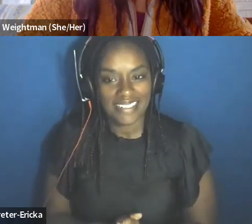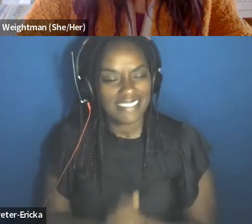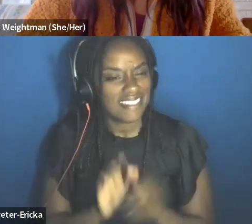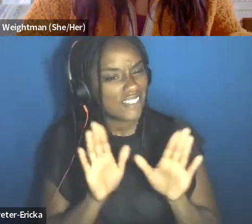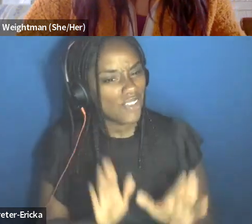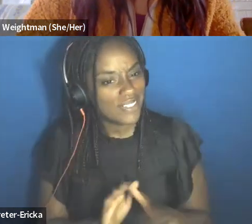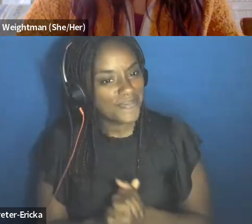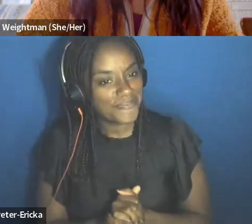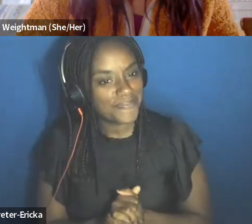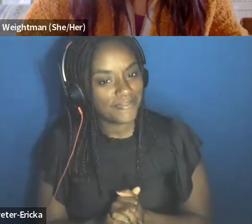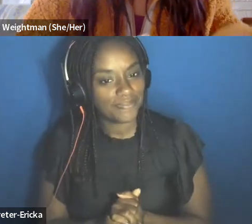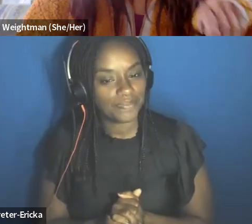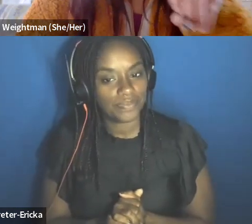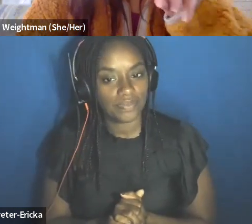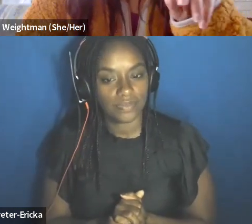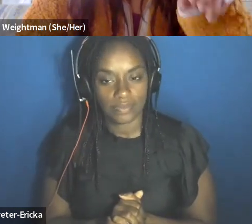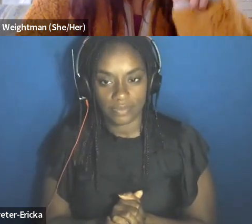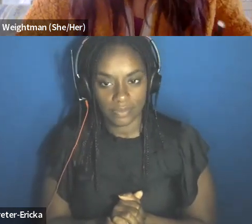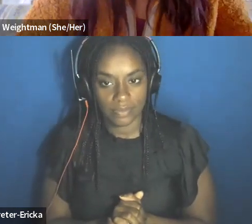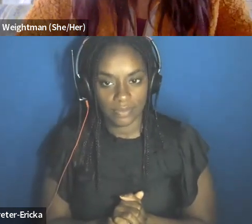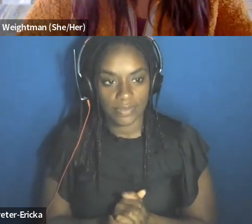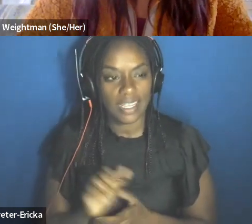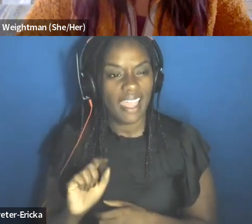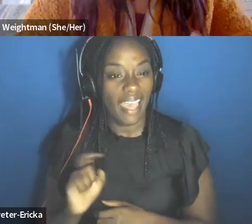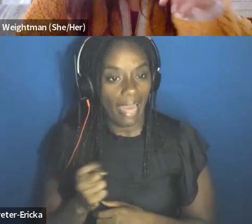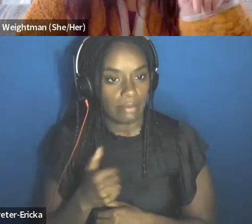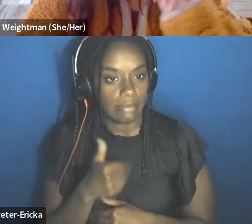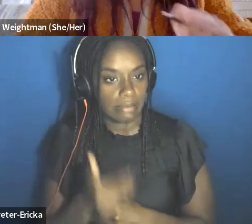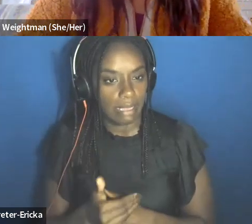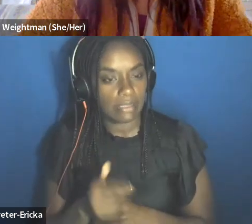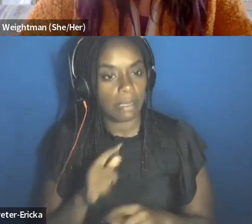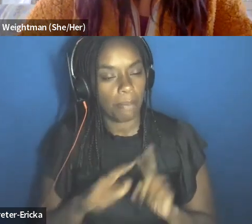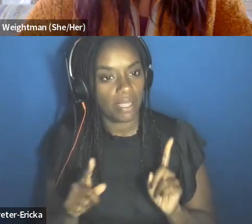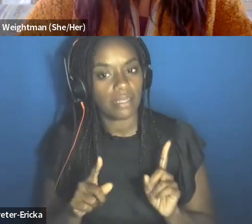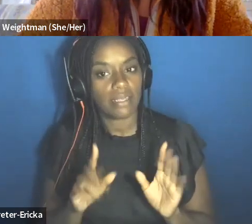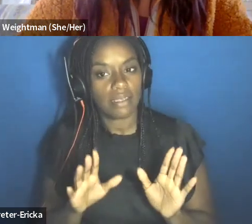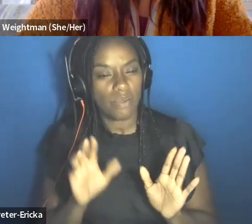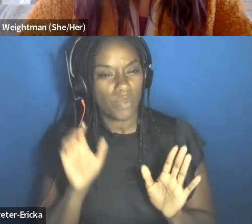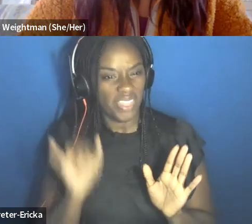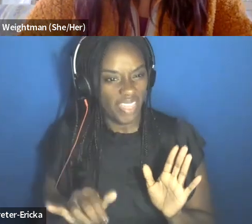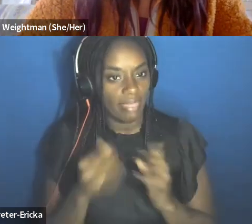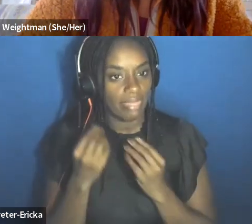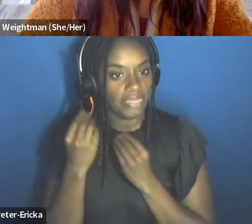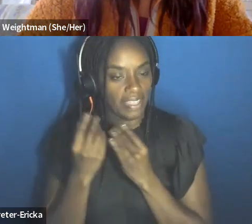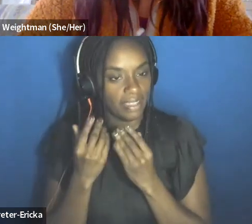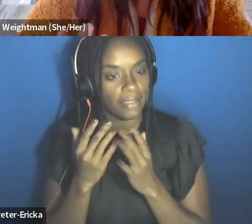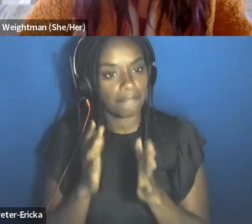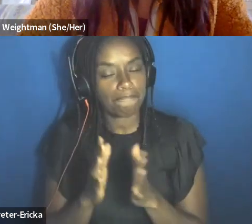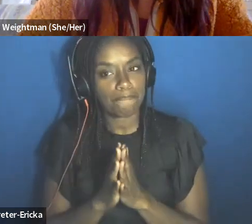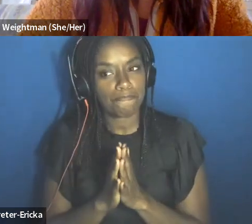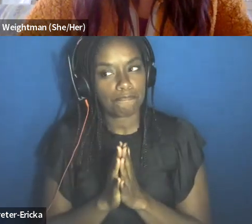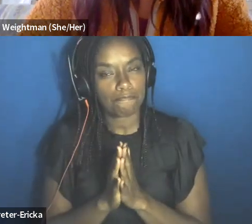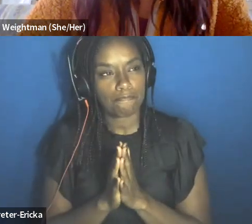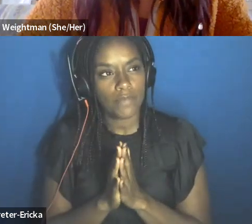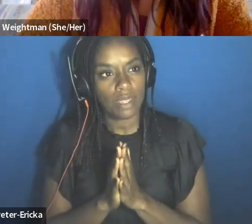effect. So Alex is going to go next, but I just, along those lines of thinking, I think sometimes when we think